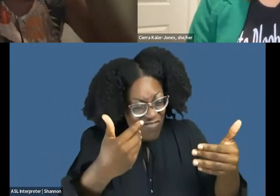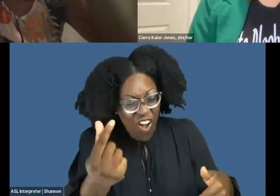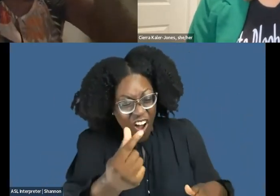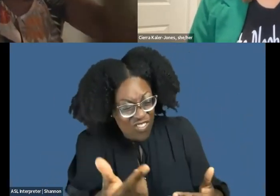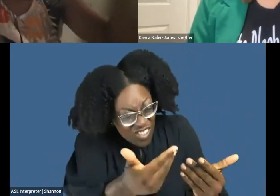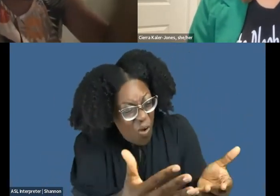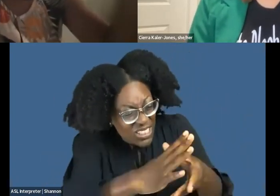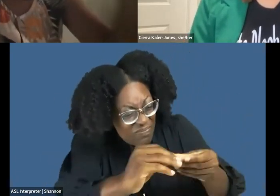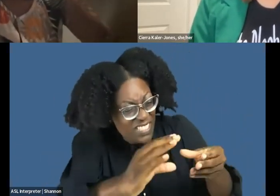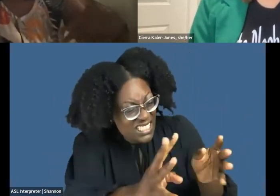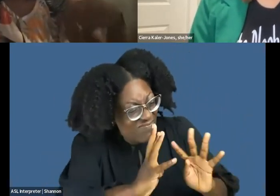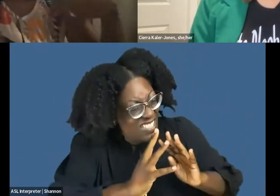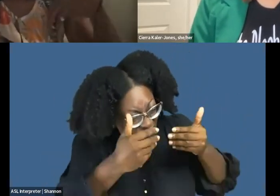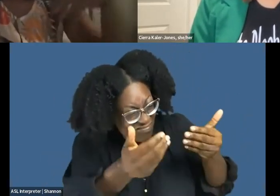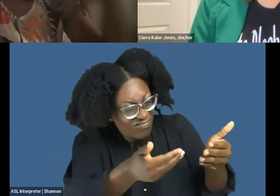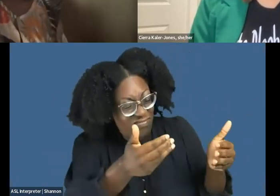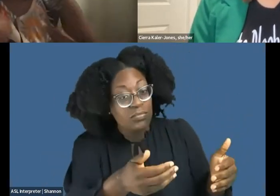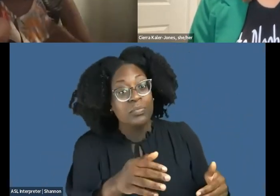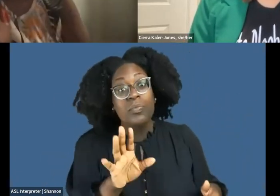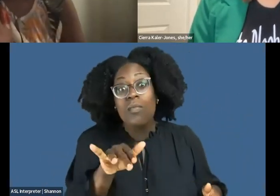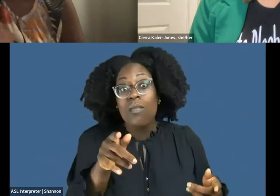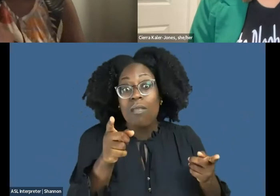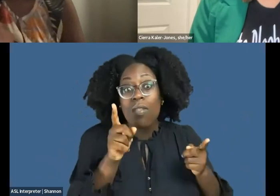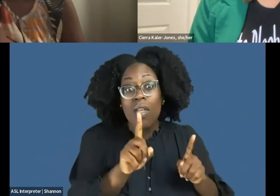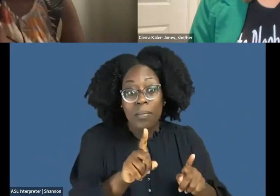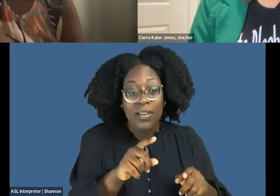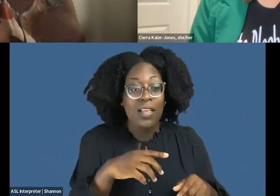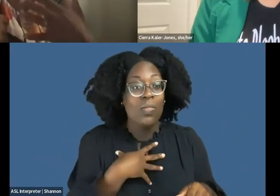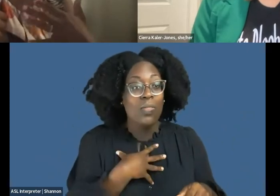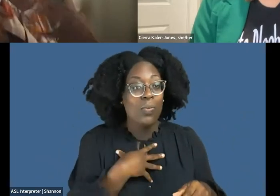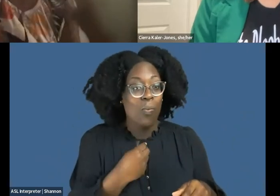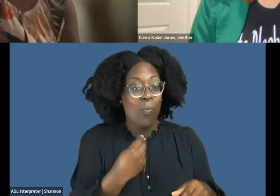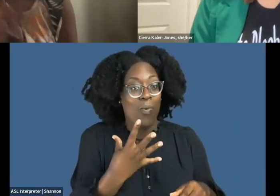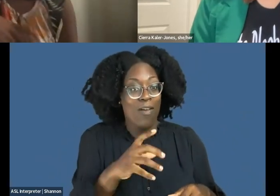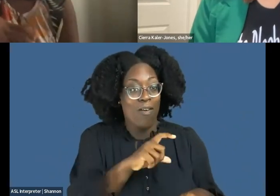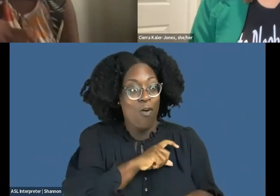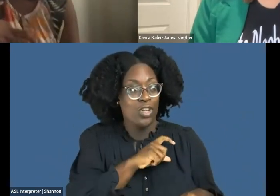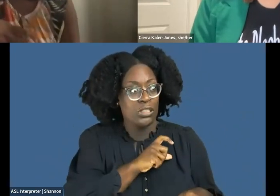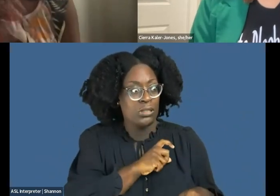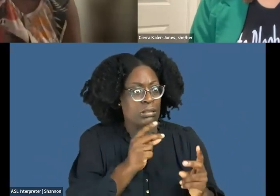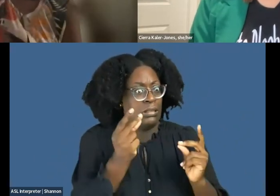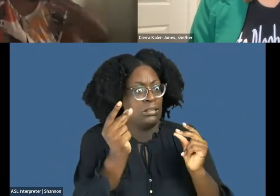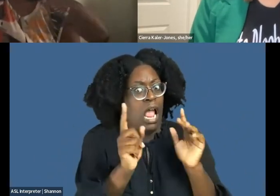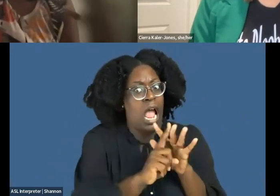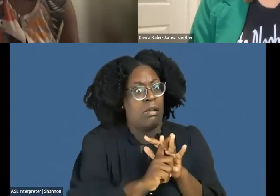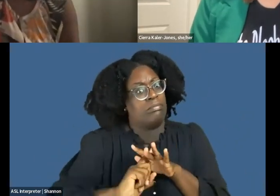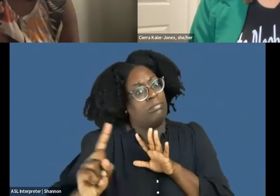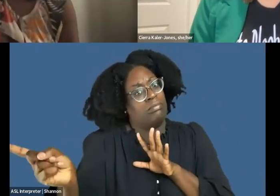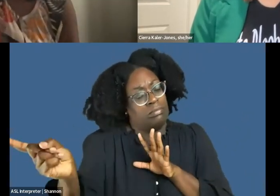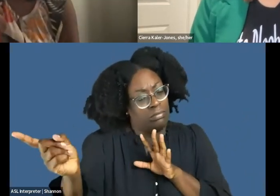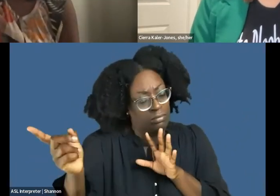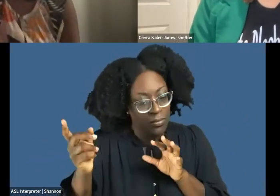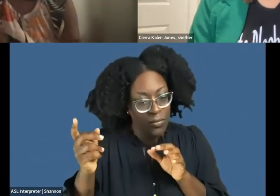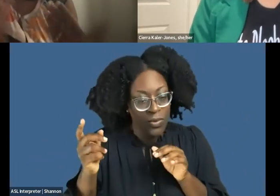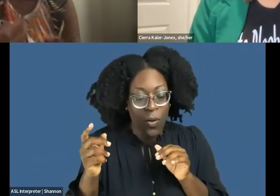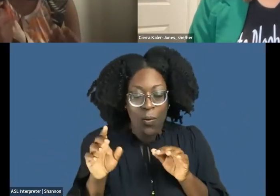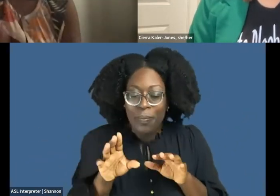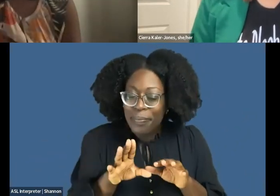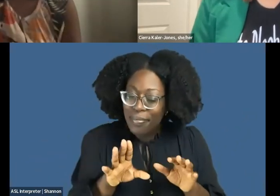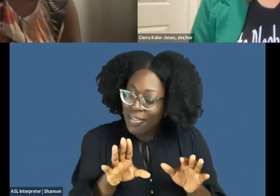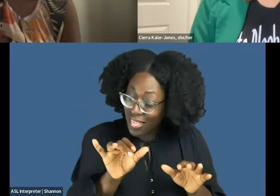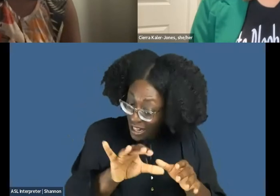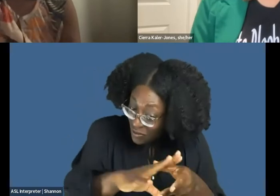white police officers go out with the tail between their legs. Now, is this true? Possibly somewhat, right? But